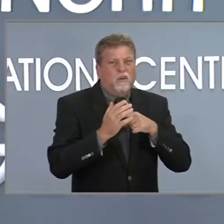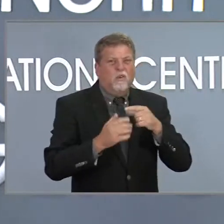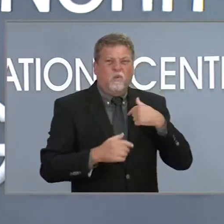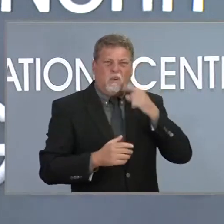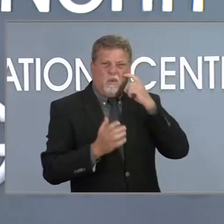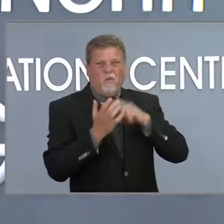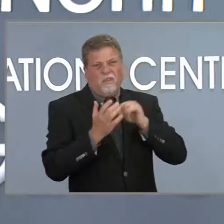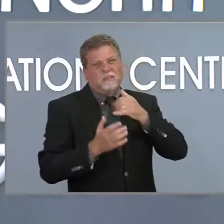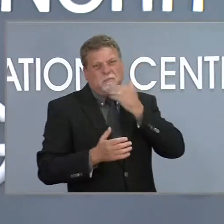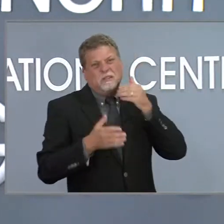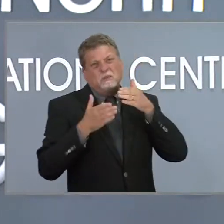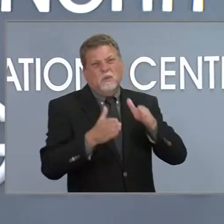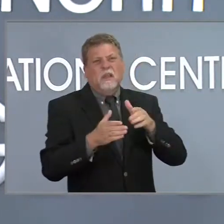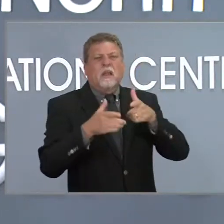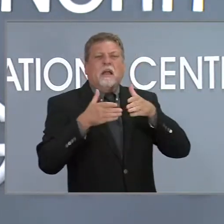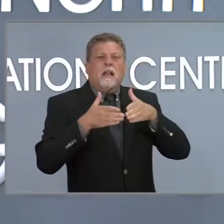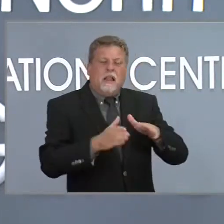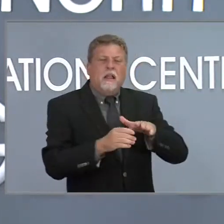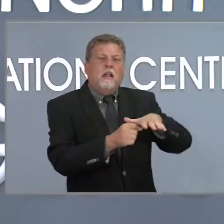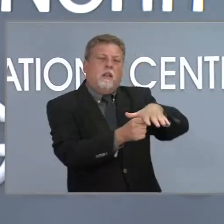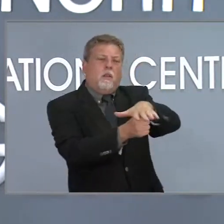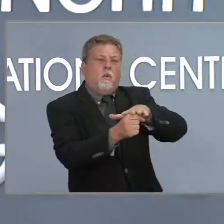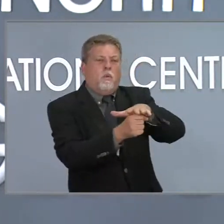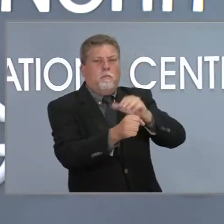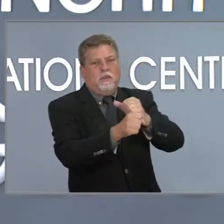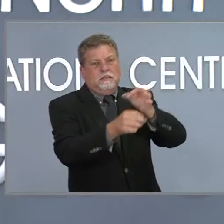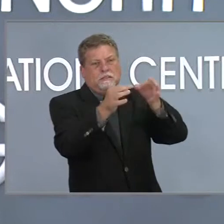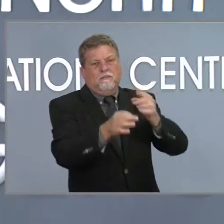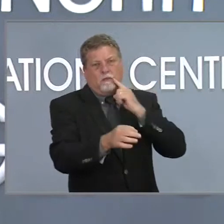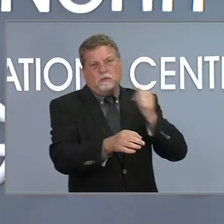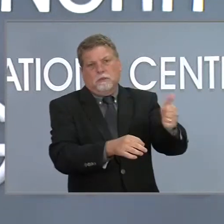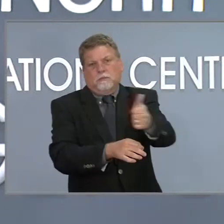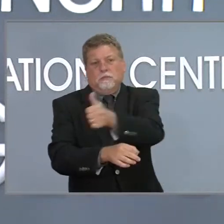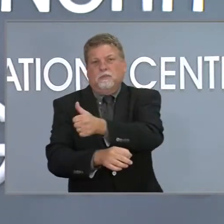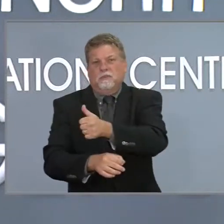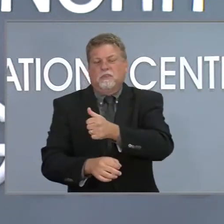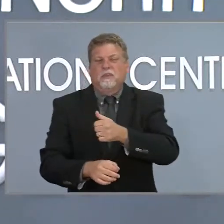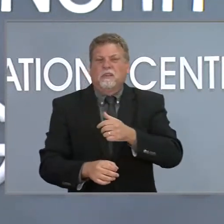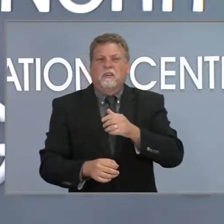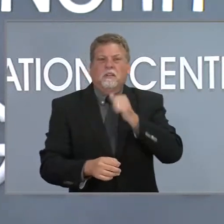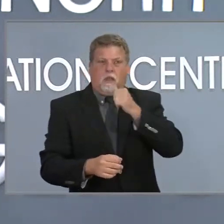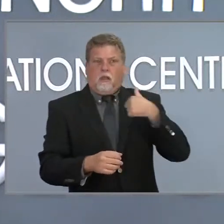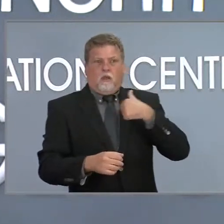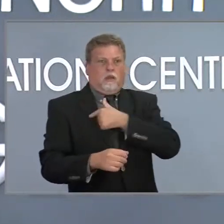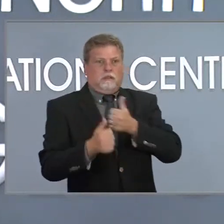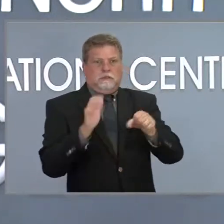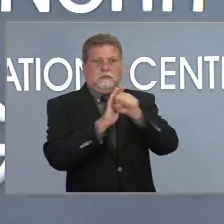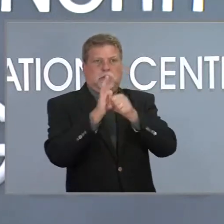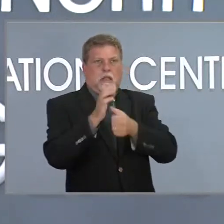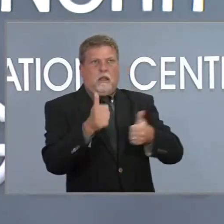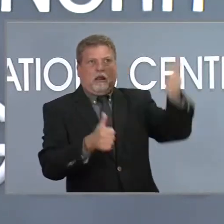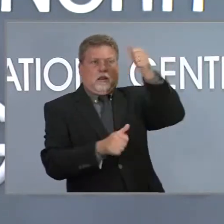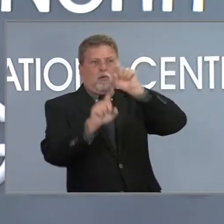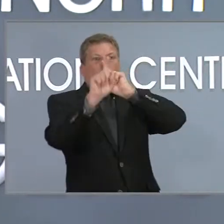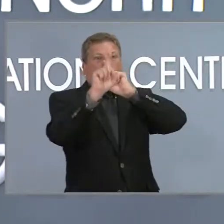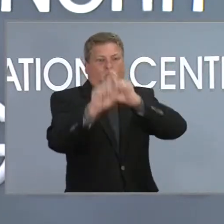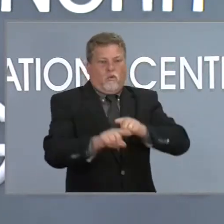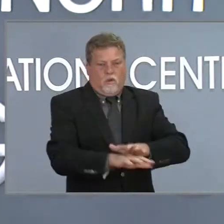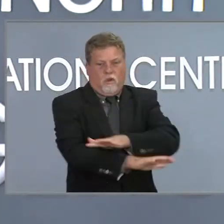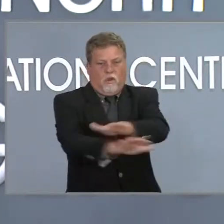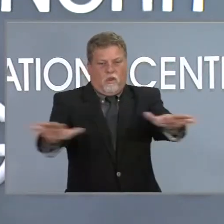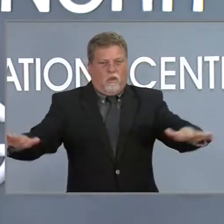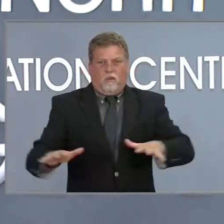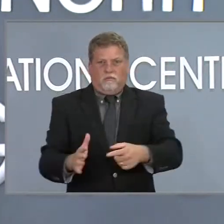We've found for enforcement and compliance to be more effective. And that's why we're working